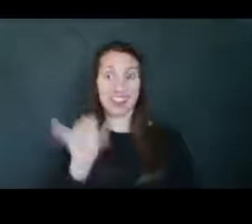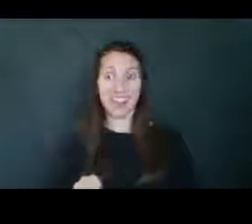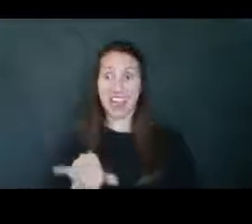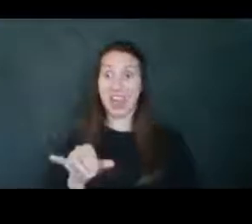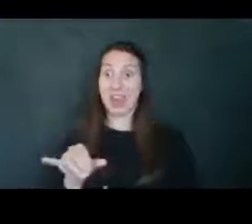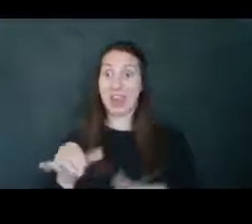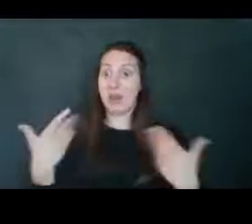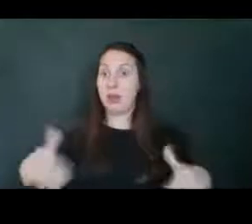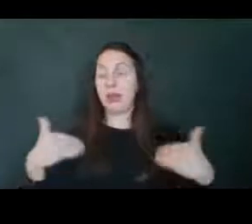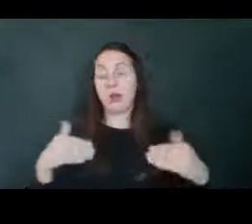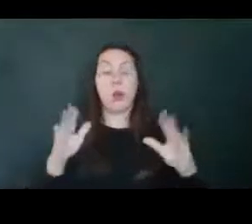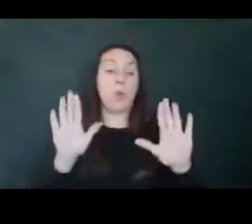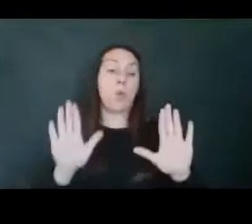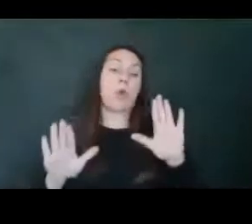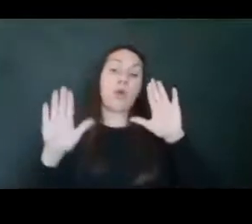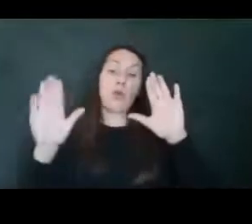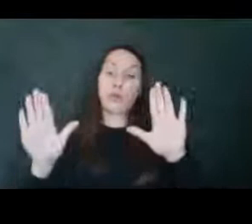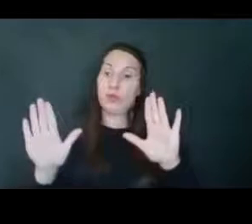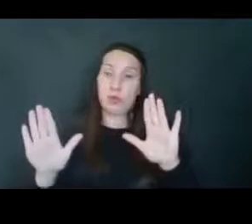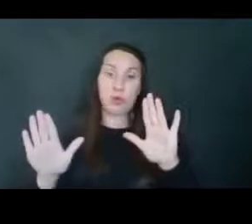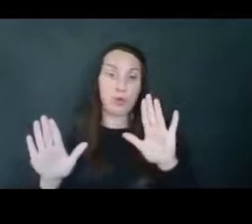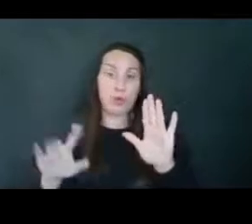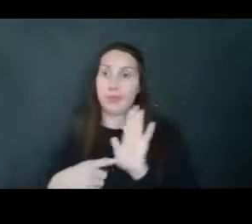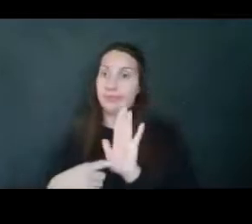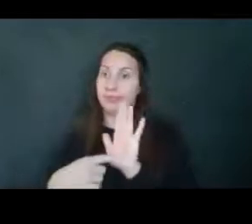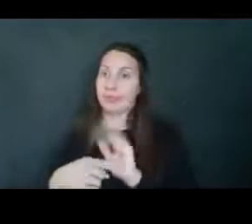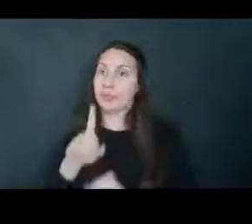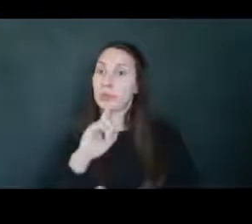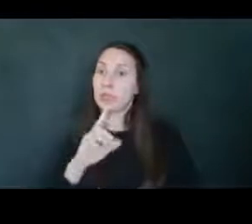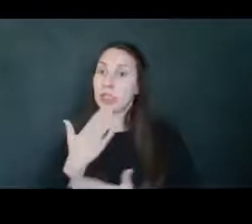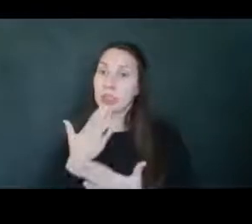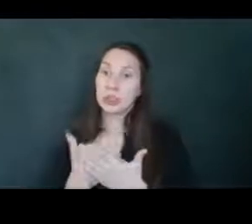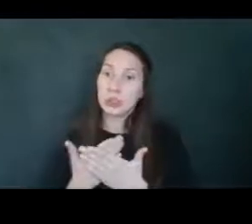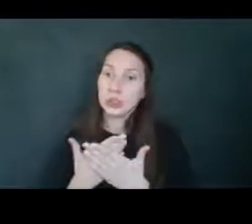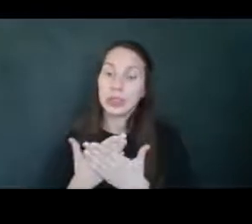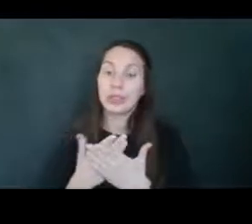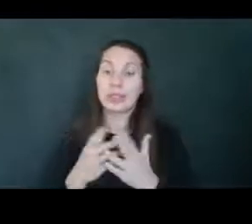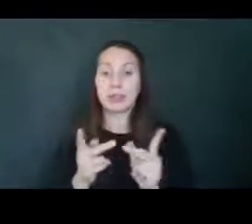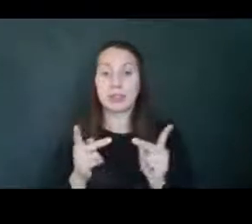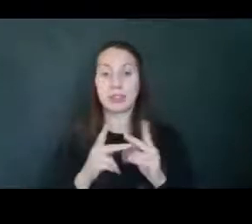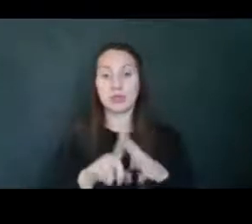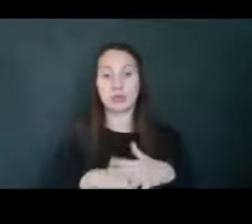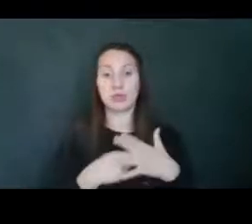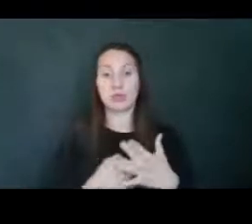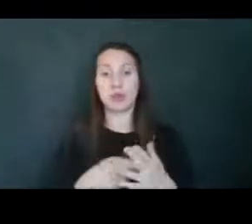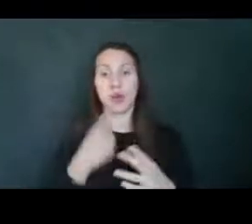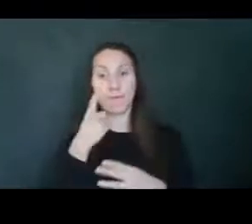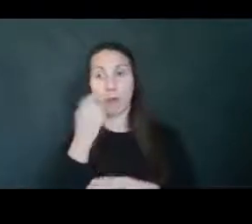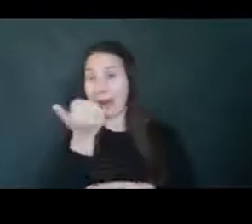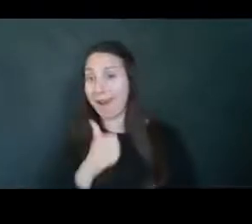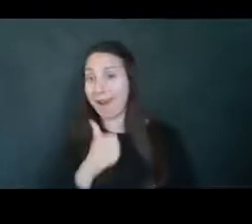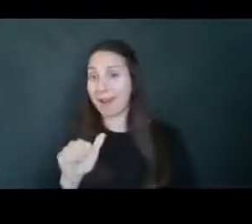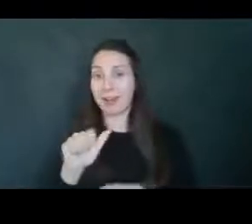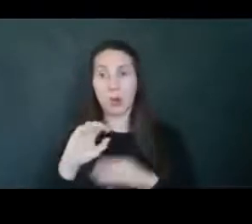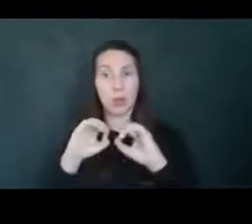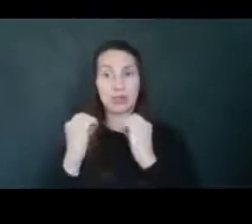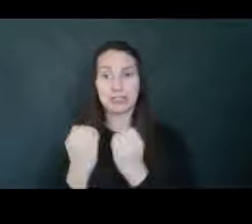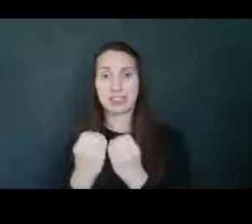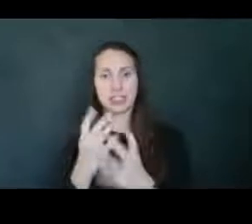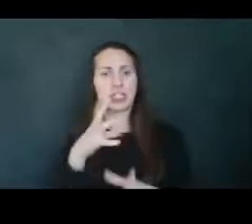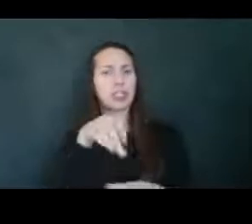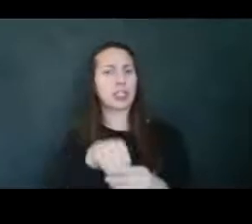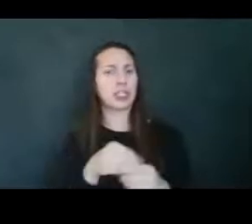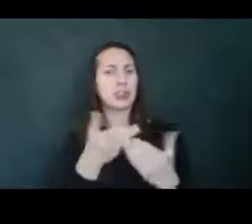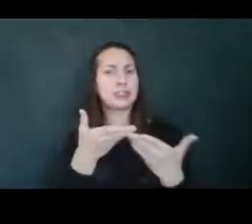is a great launch pad for any organization, and it includes things